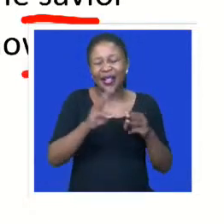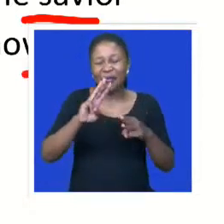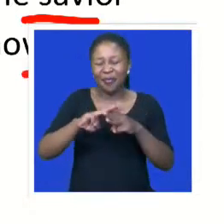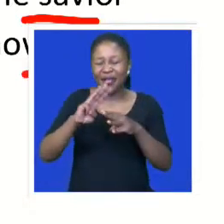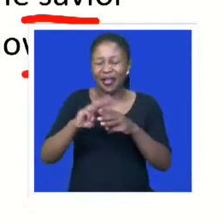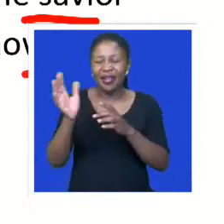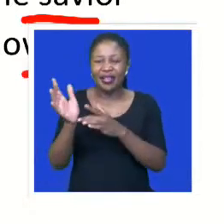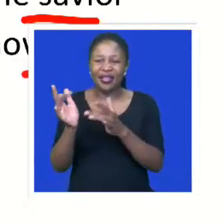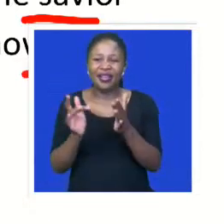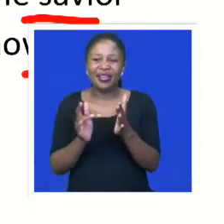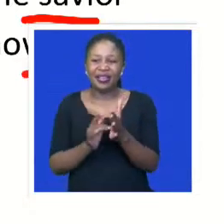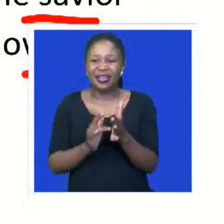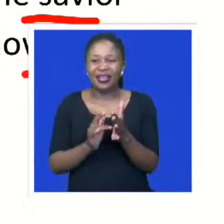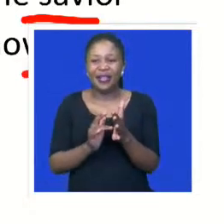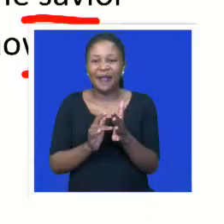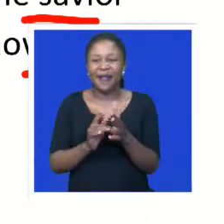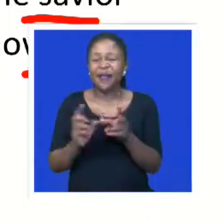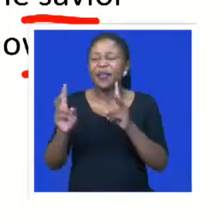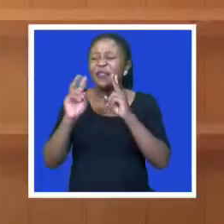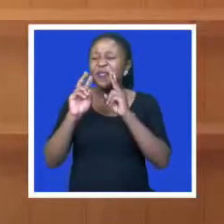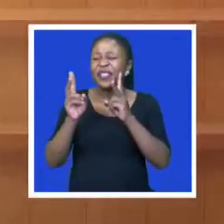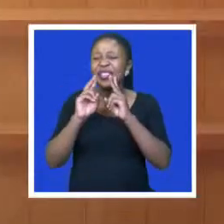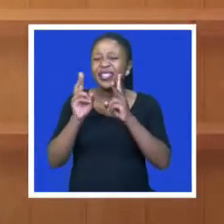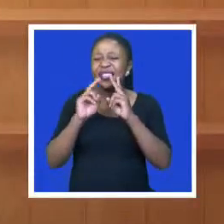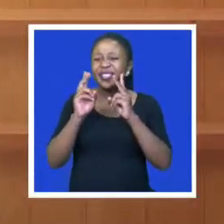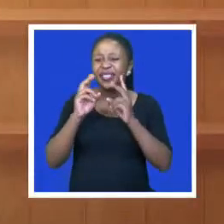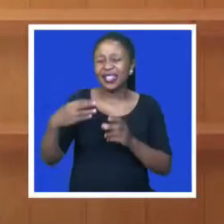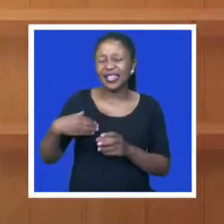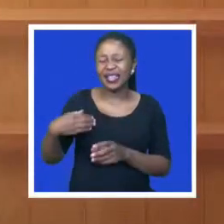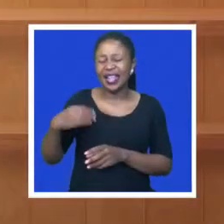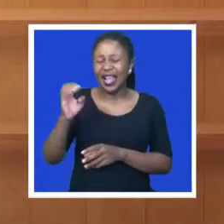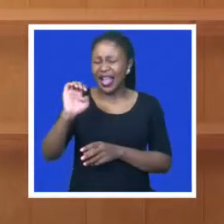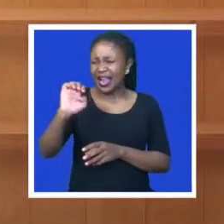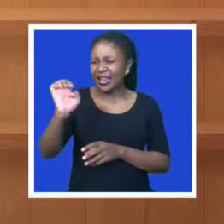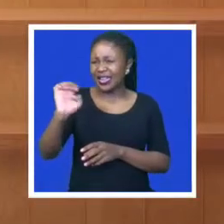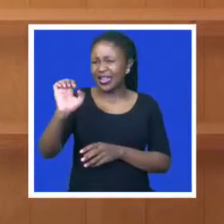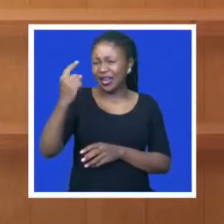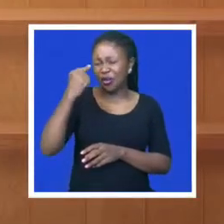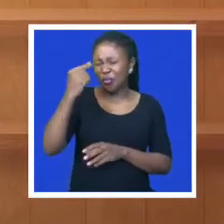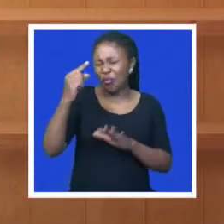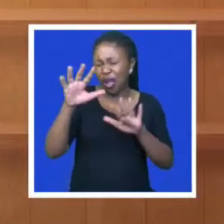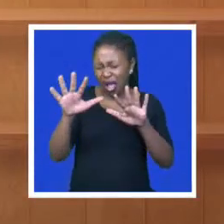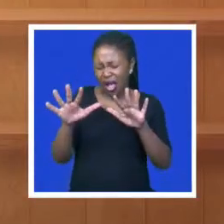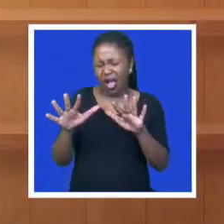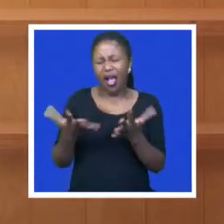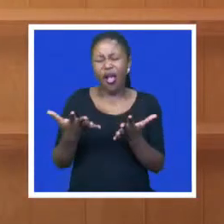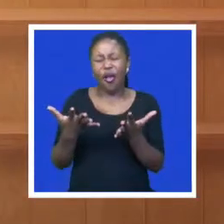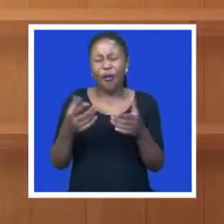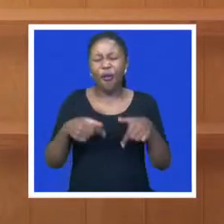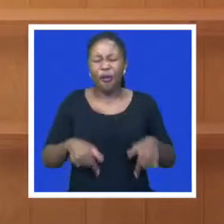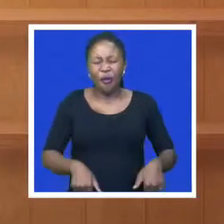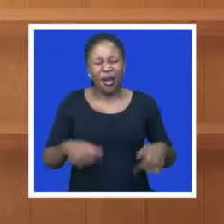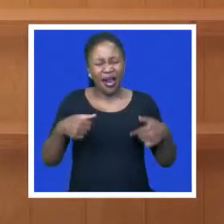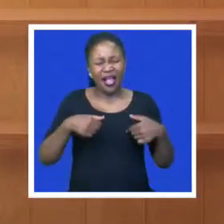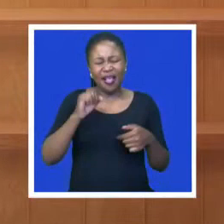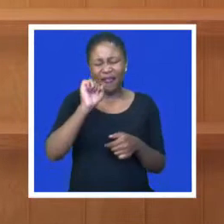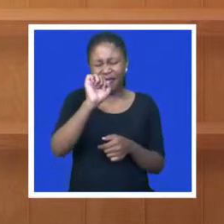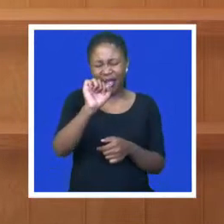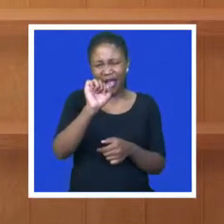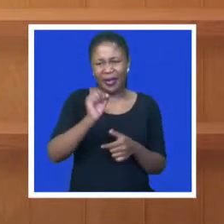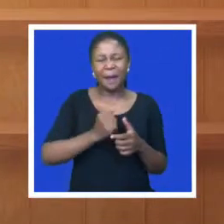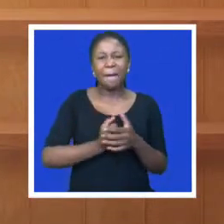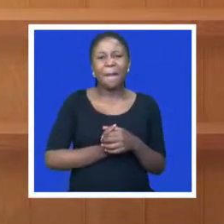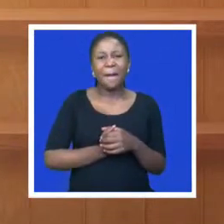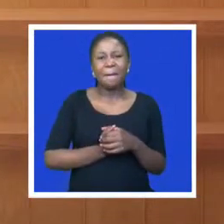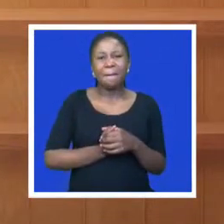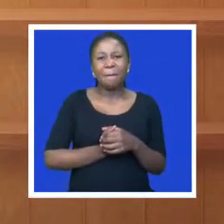how she was coping. Again, dear Lena, here we see the importance of a family. Now, Mary,